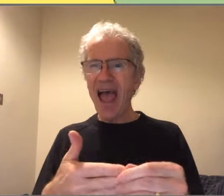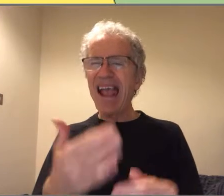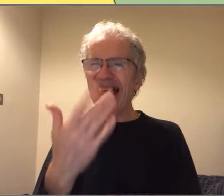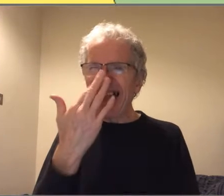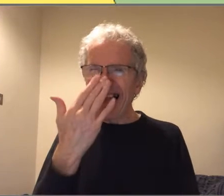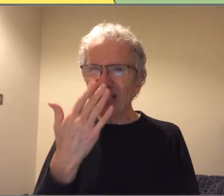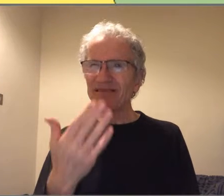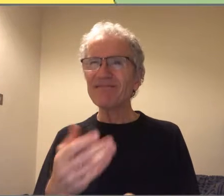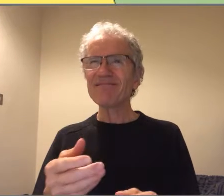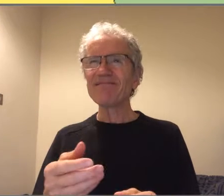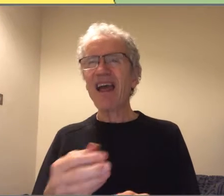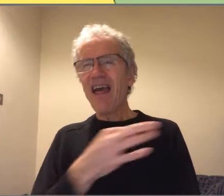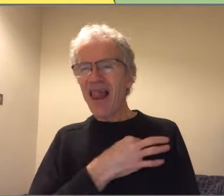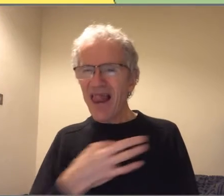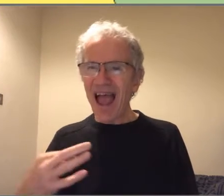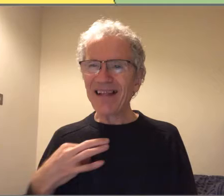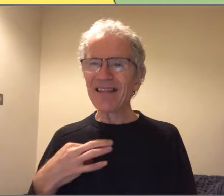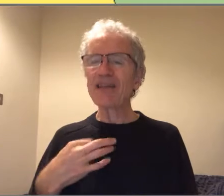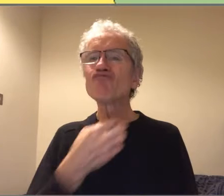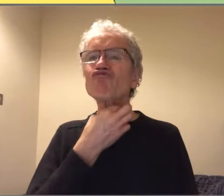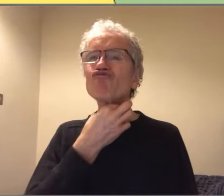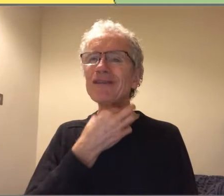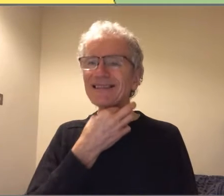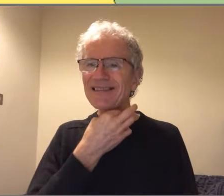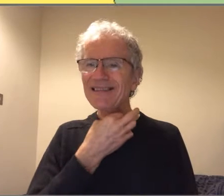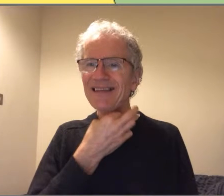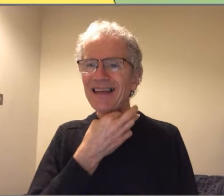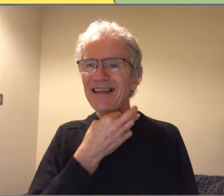Committee on Vaccination and Immunisation.